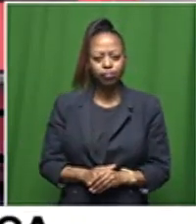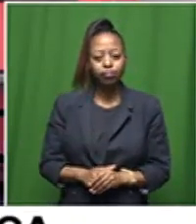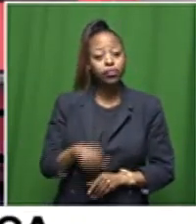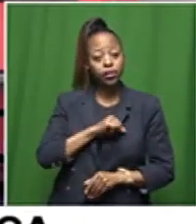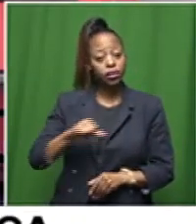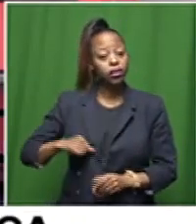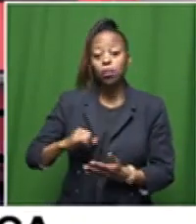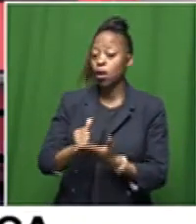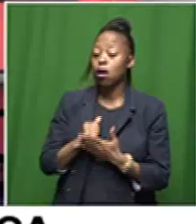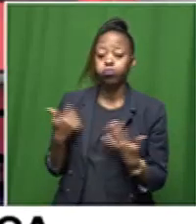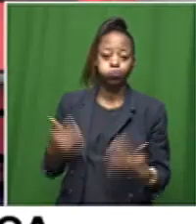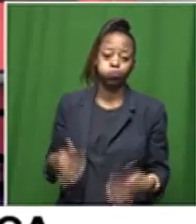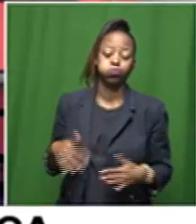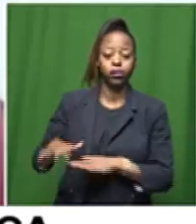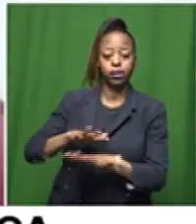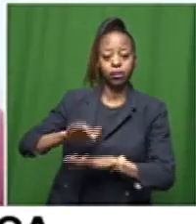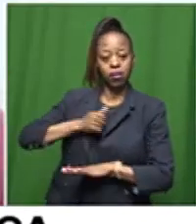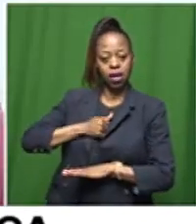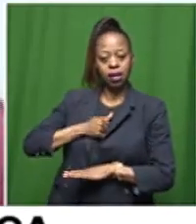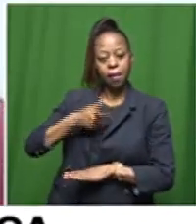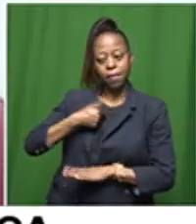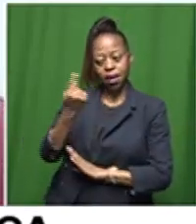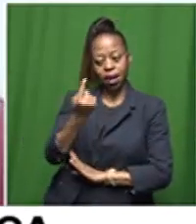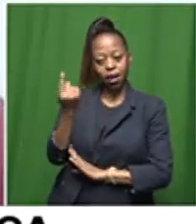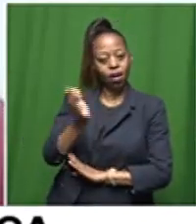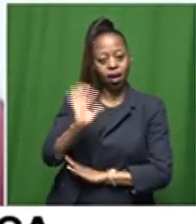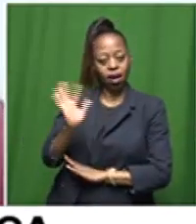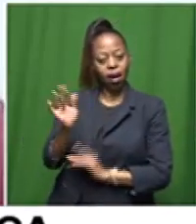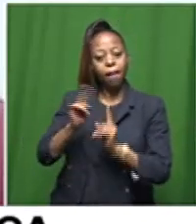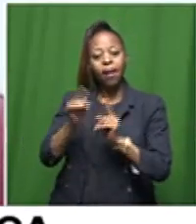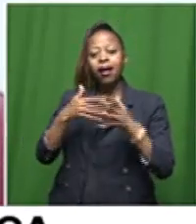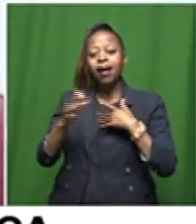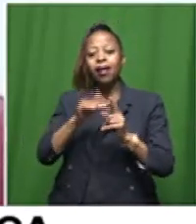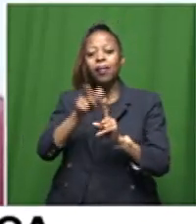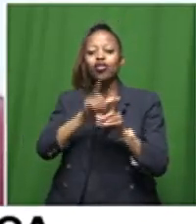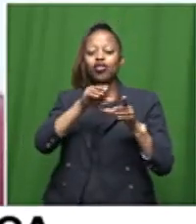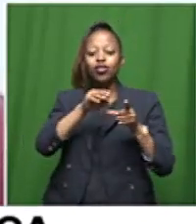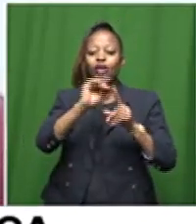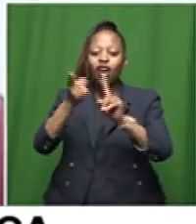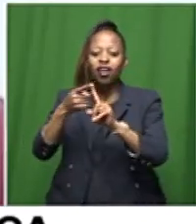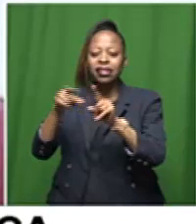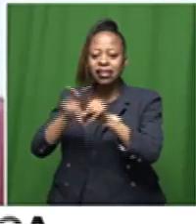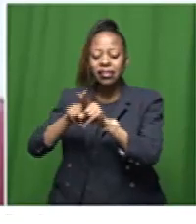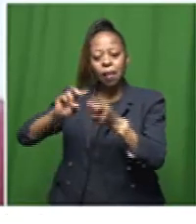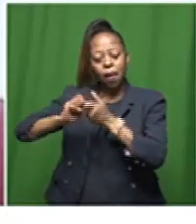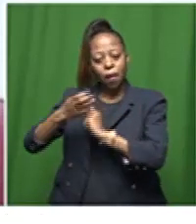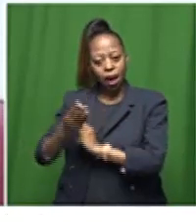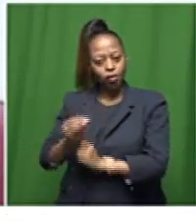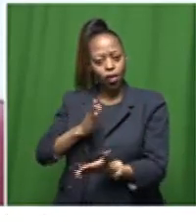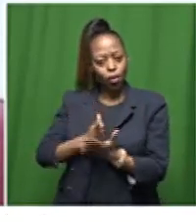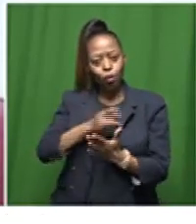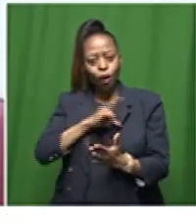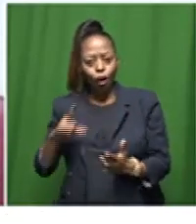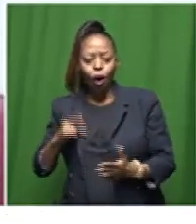Operation would be helpful for my situation, not only for me, but for everyone that's in the situation, even though we don't know how long and what process needs to be done.